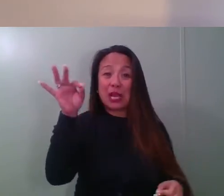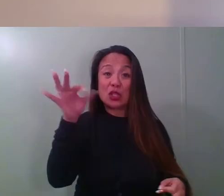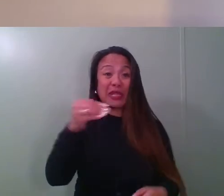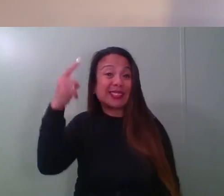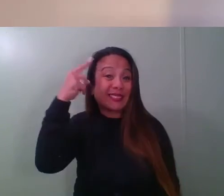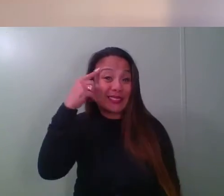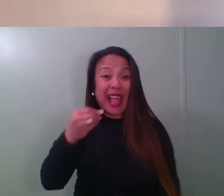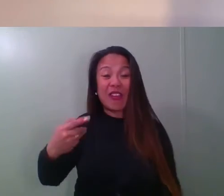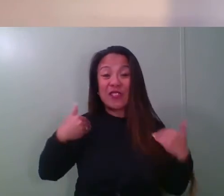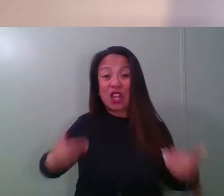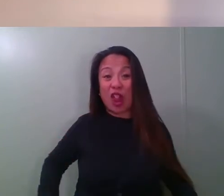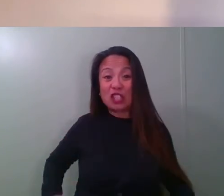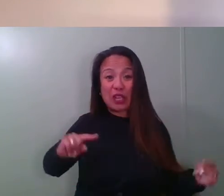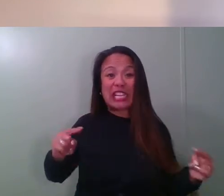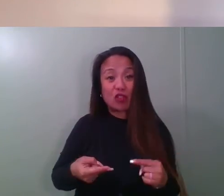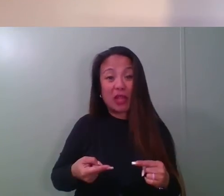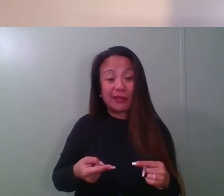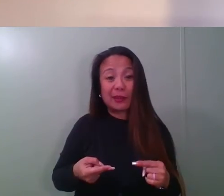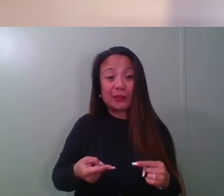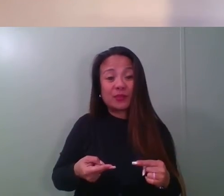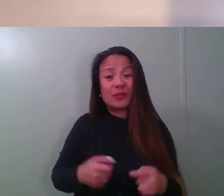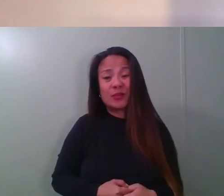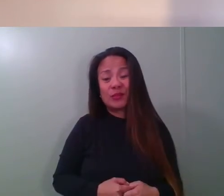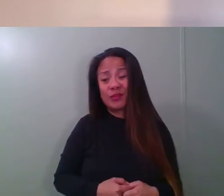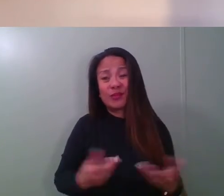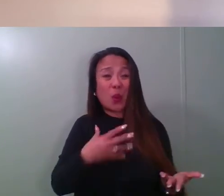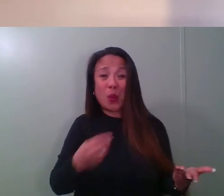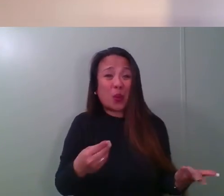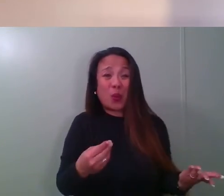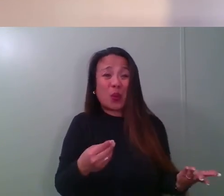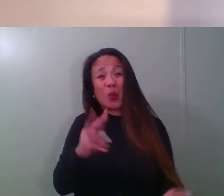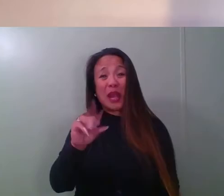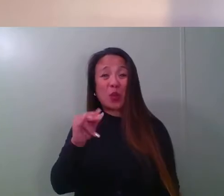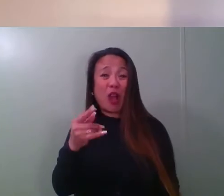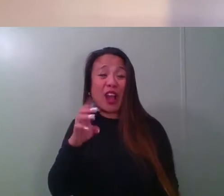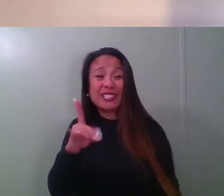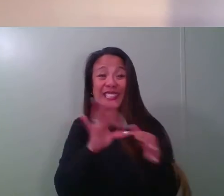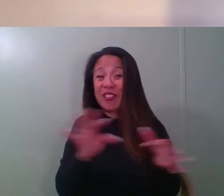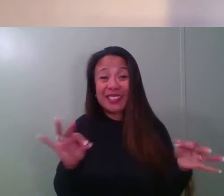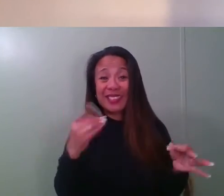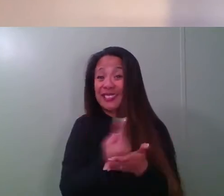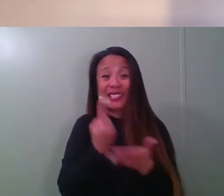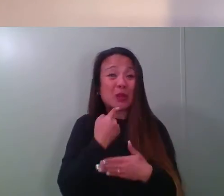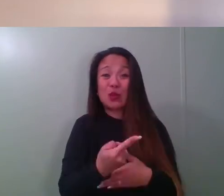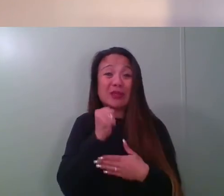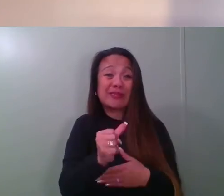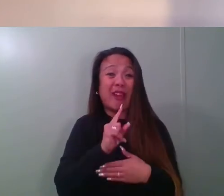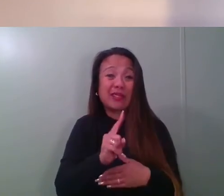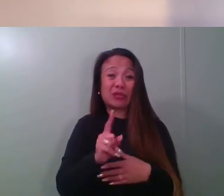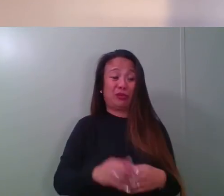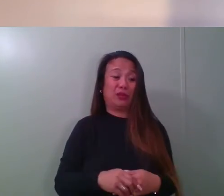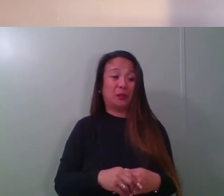but that of spiritual, psychological, and physiological injuries. Whitewashed narratives are often told